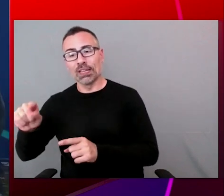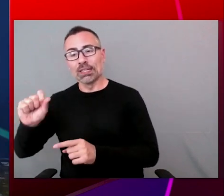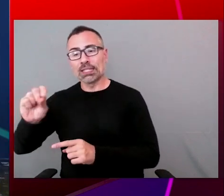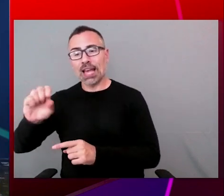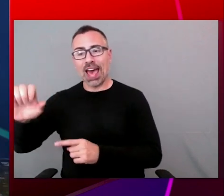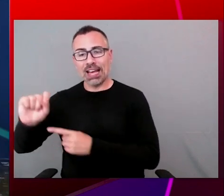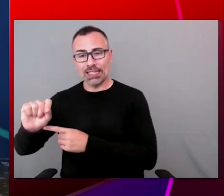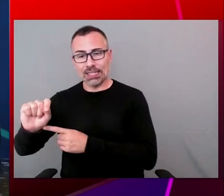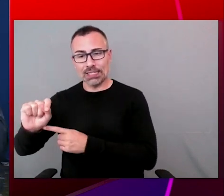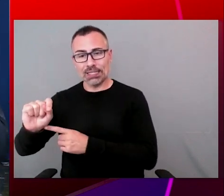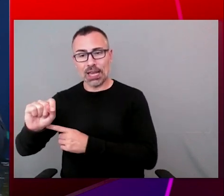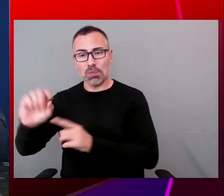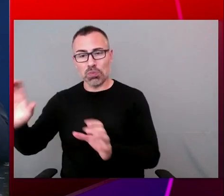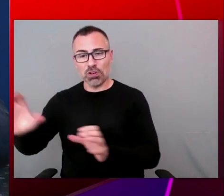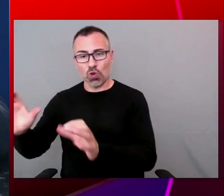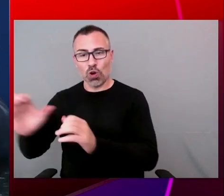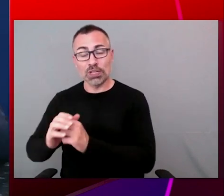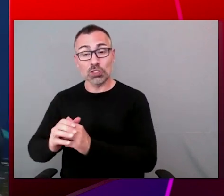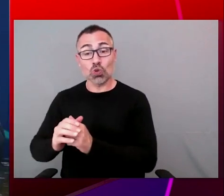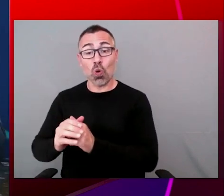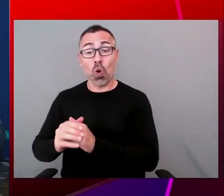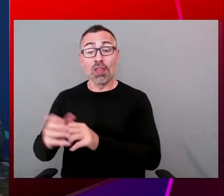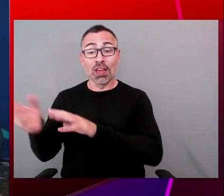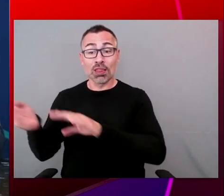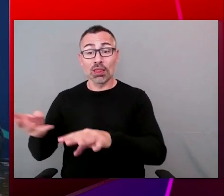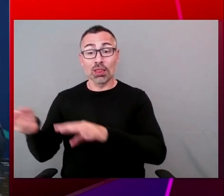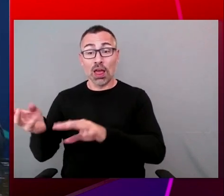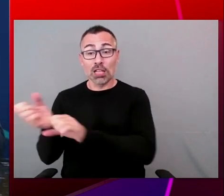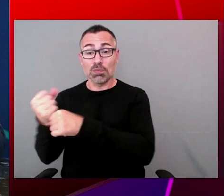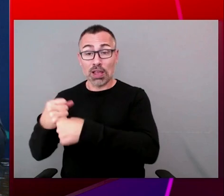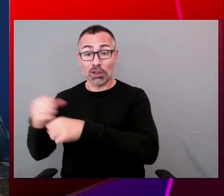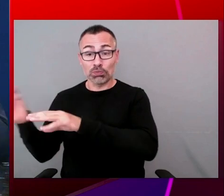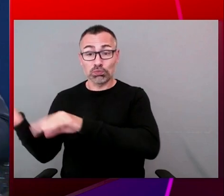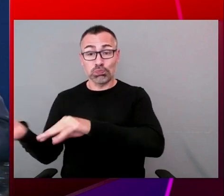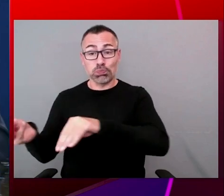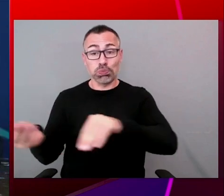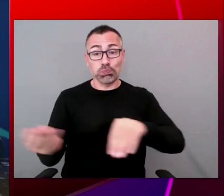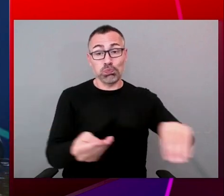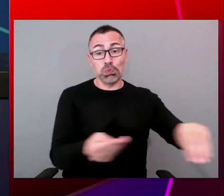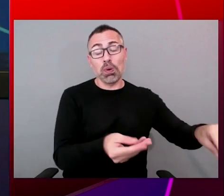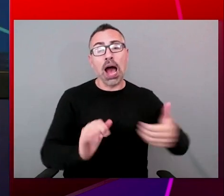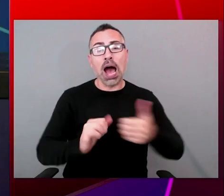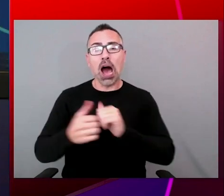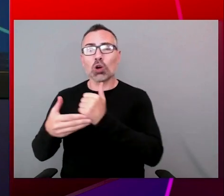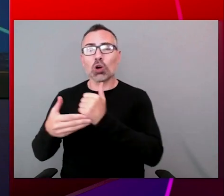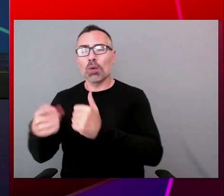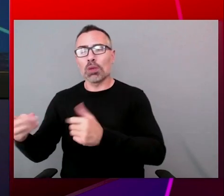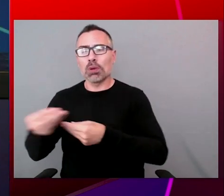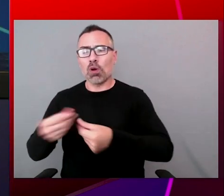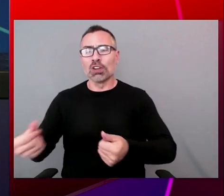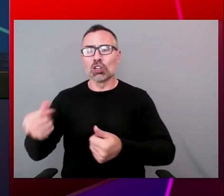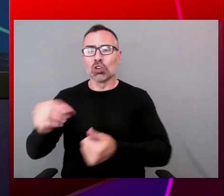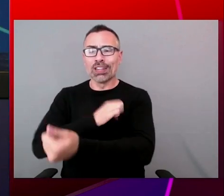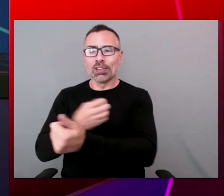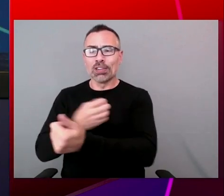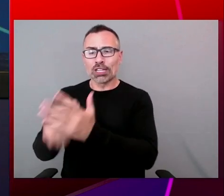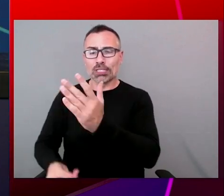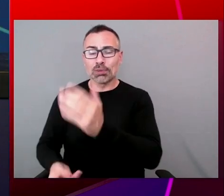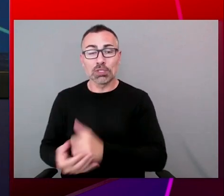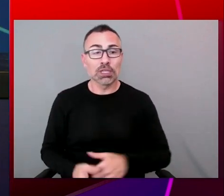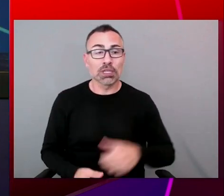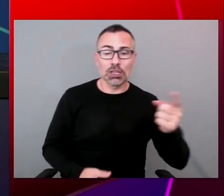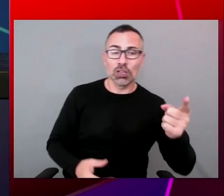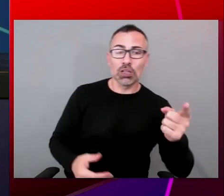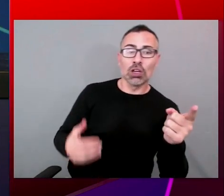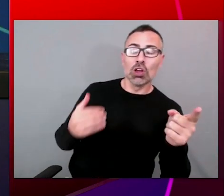those manufacturing lines, how can we help them be more efficient in terms of energy consumption? Especially when looking at something like a manufacturing plant or a refinery or something